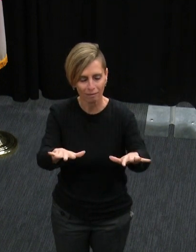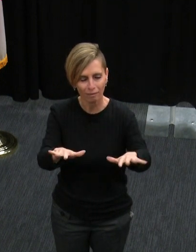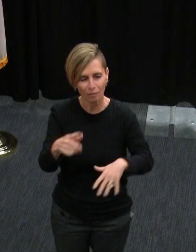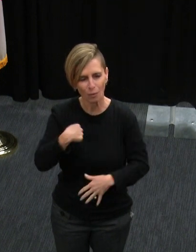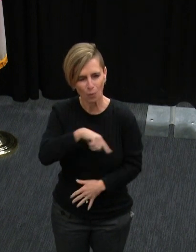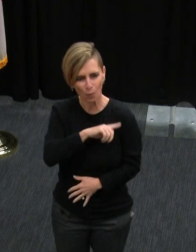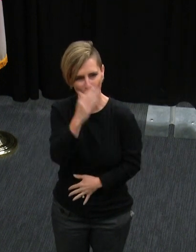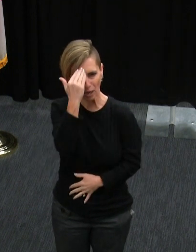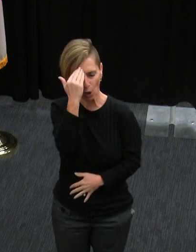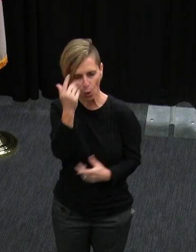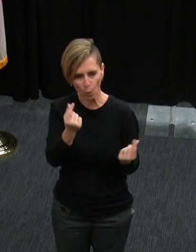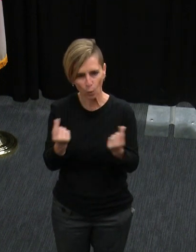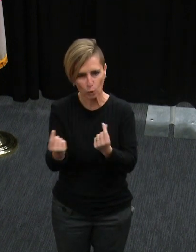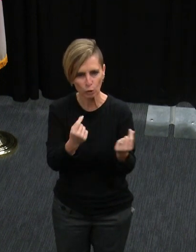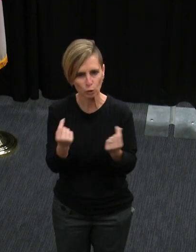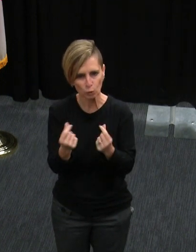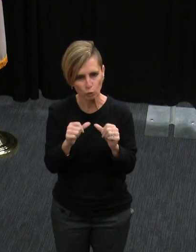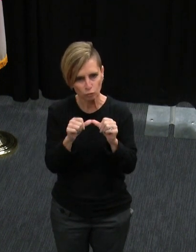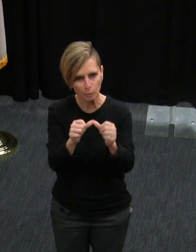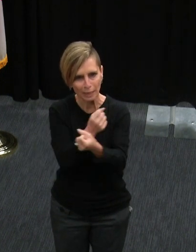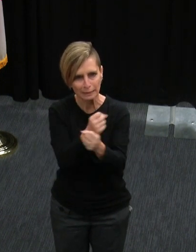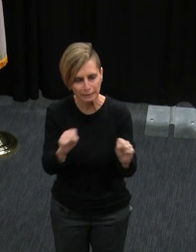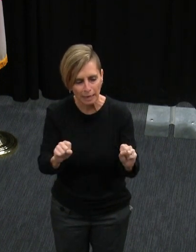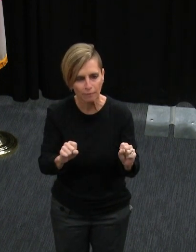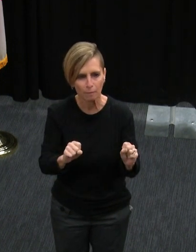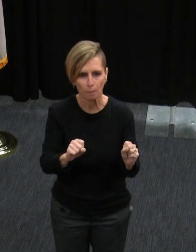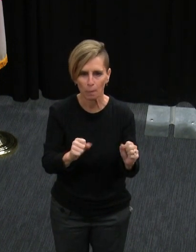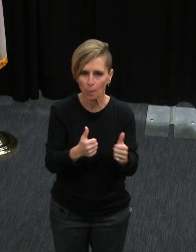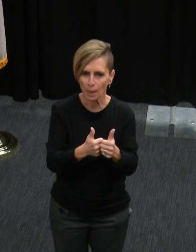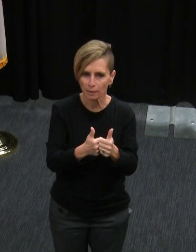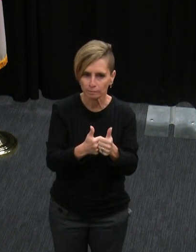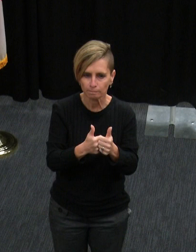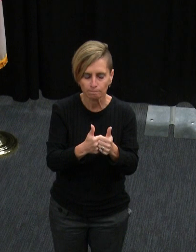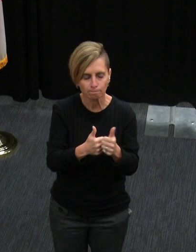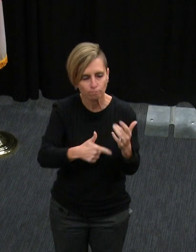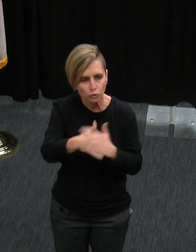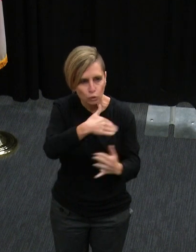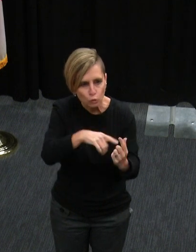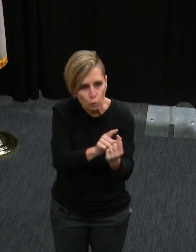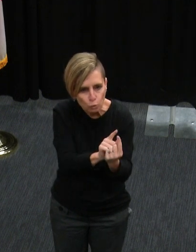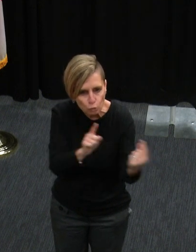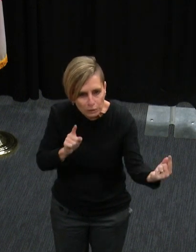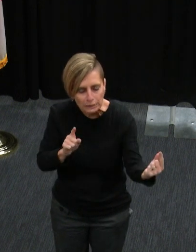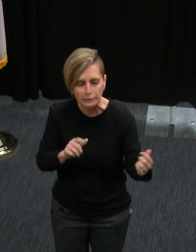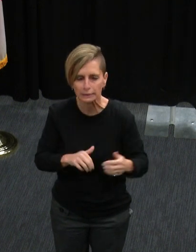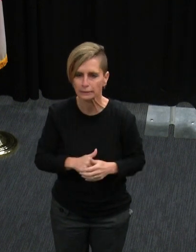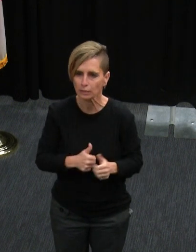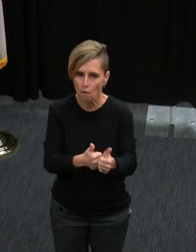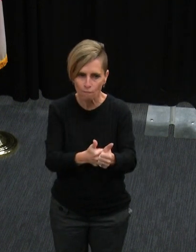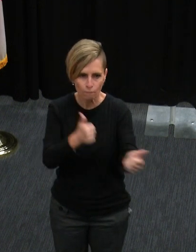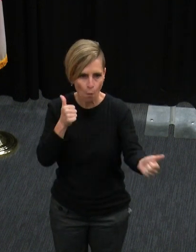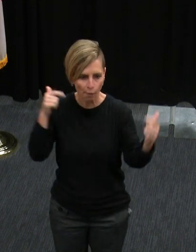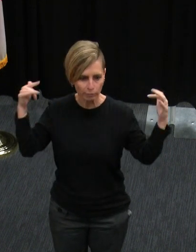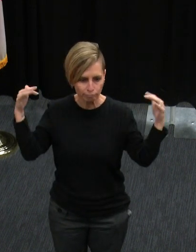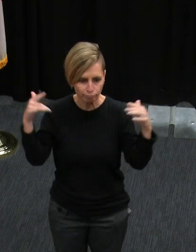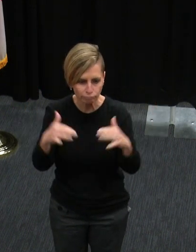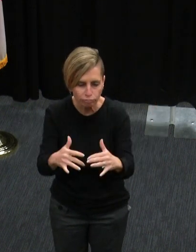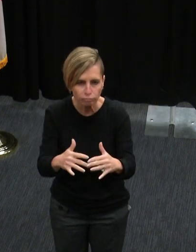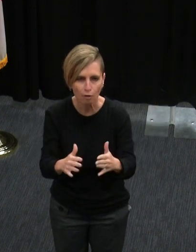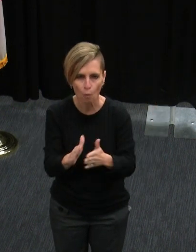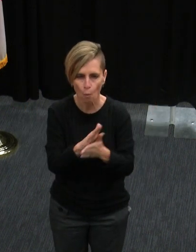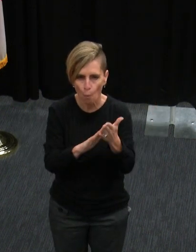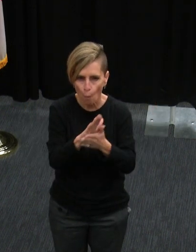to stay safe. We socially distance, we avoid large gatherings, we wear a face covering, we wash our hands, we stay home if we're